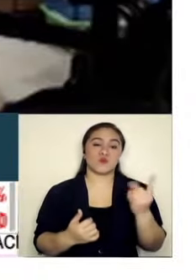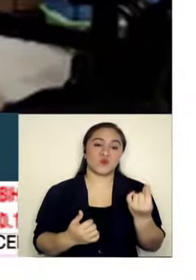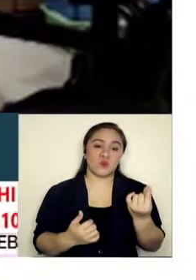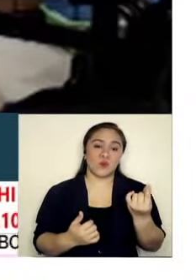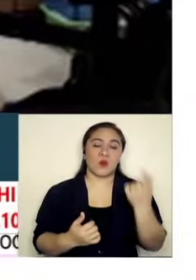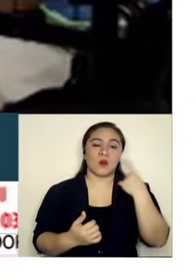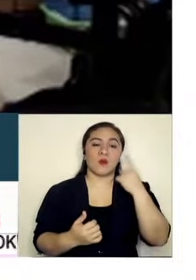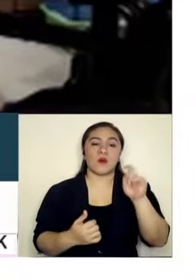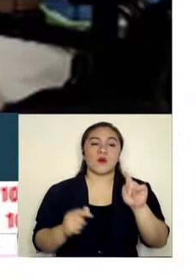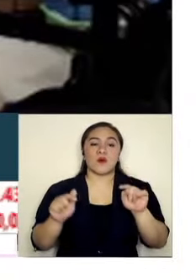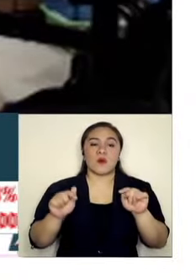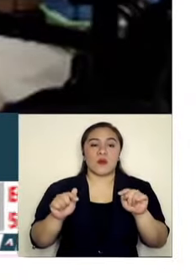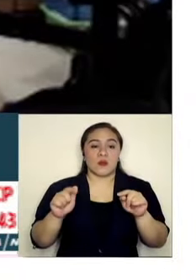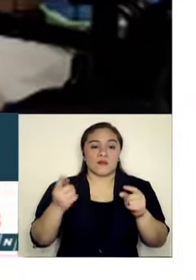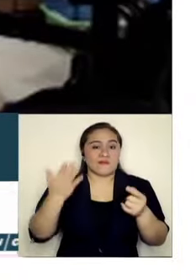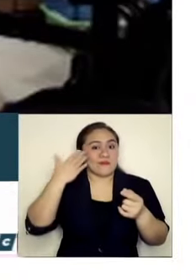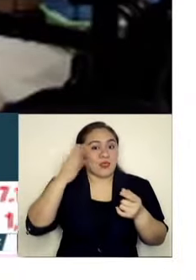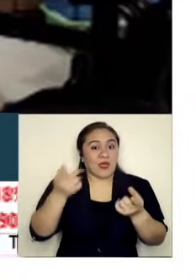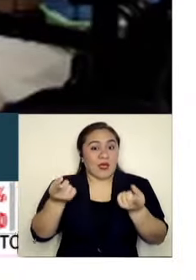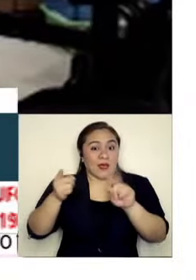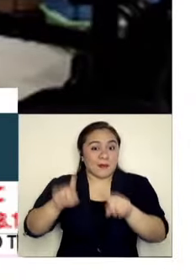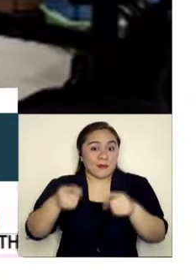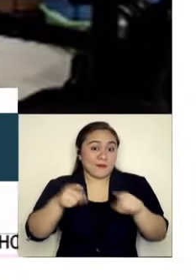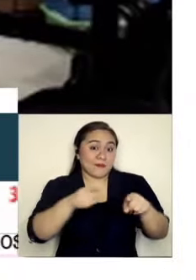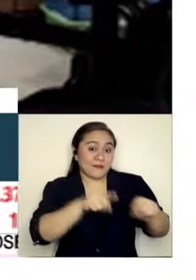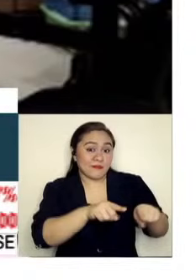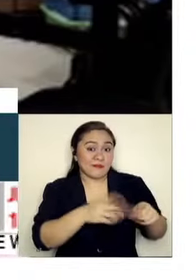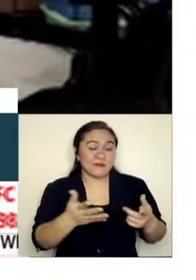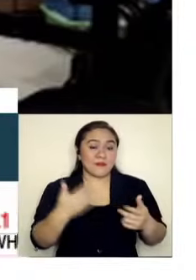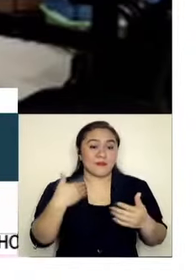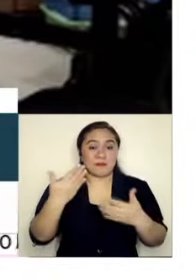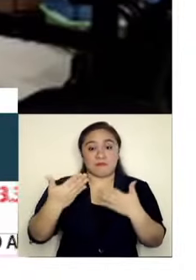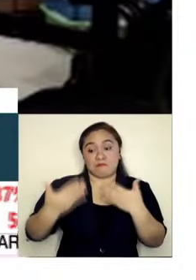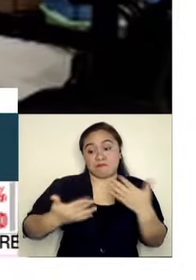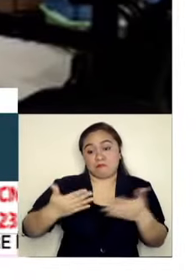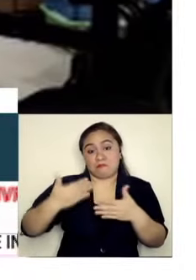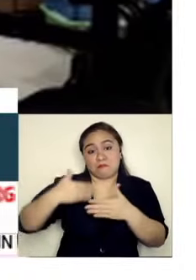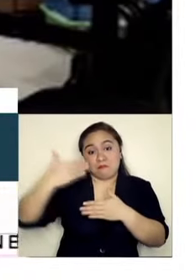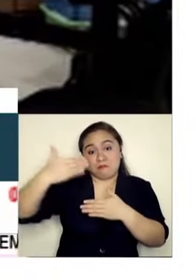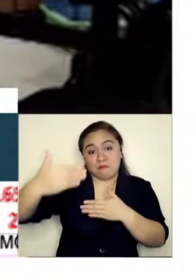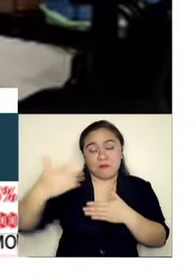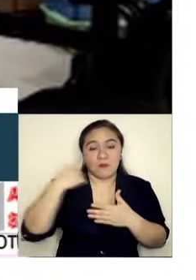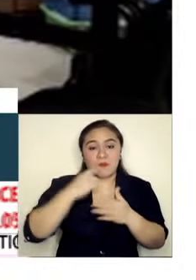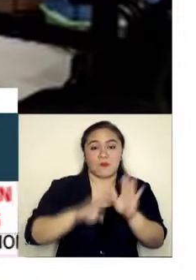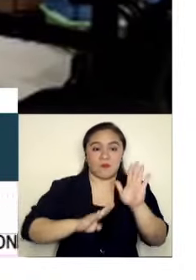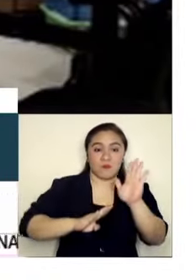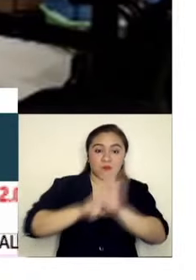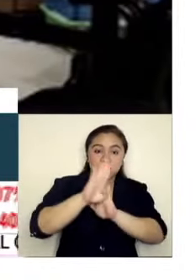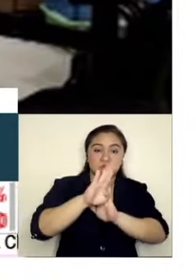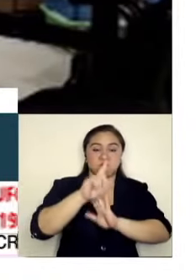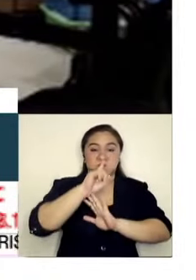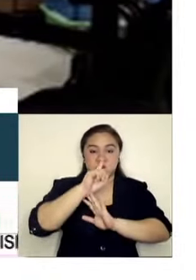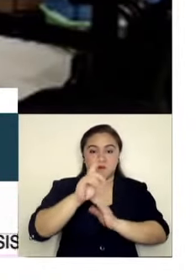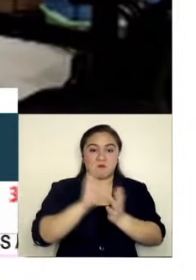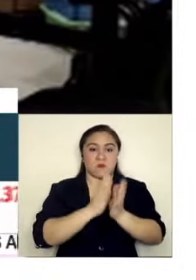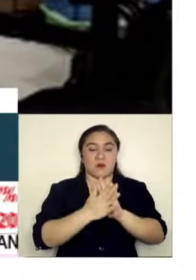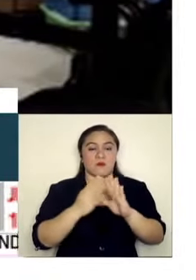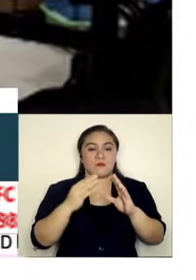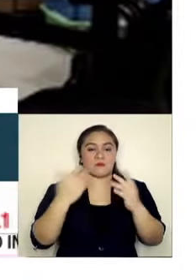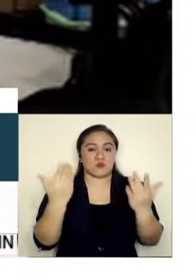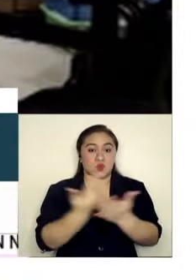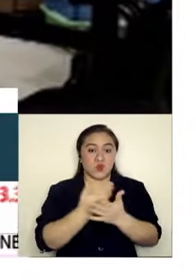what will happen. We don't know yet if there will be additional surges. Okay. If there will be a real surge because of the Delta